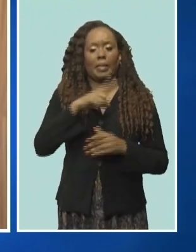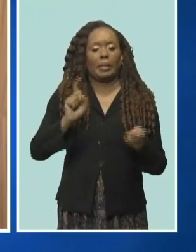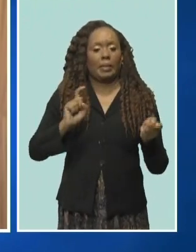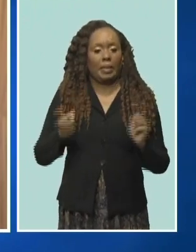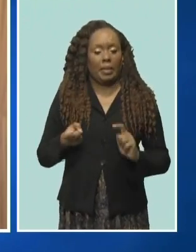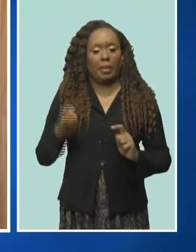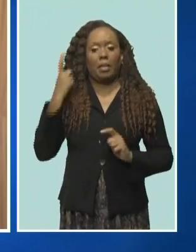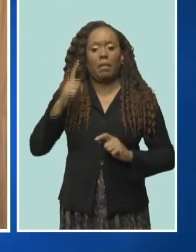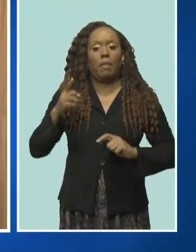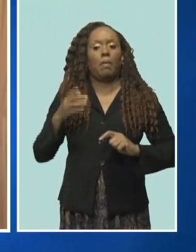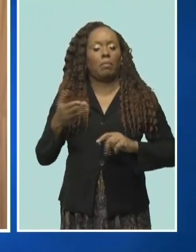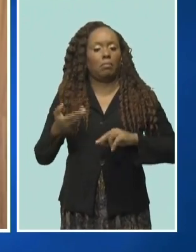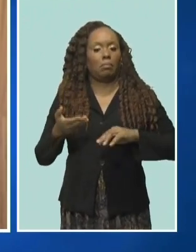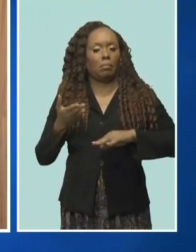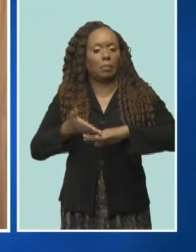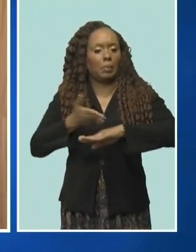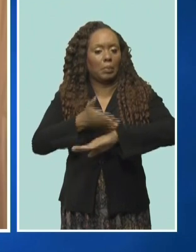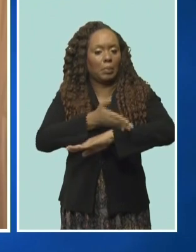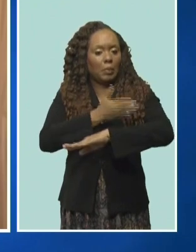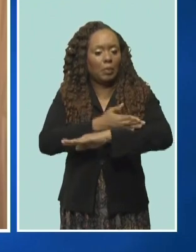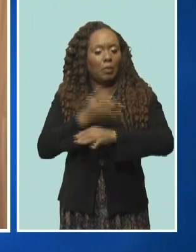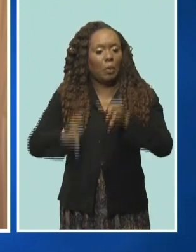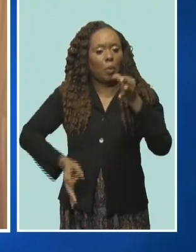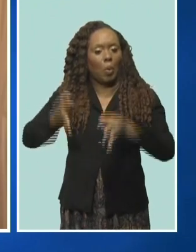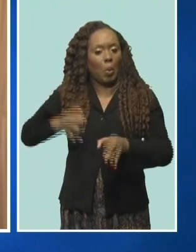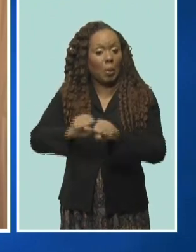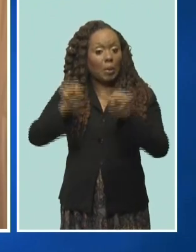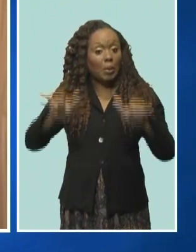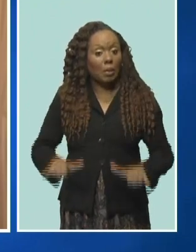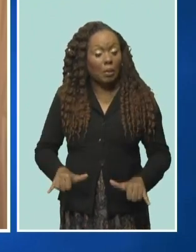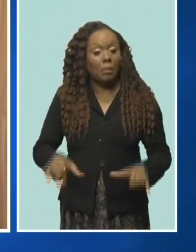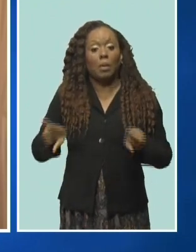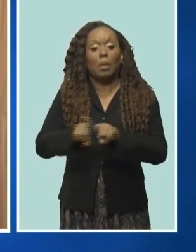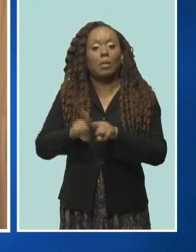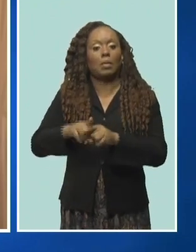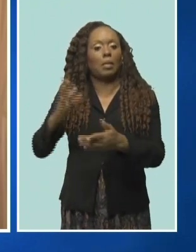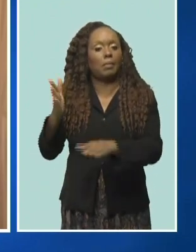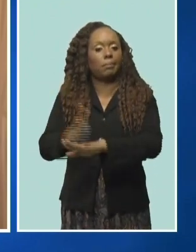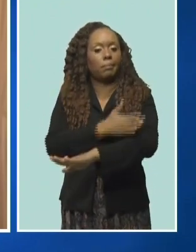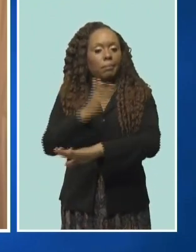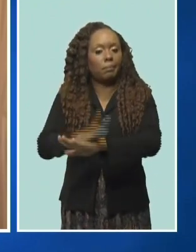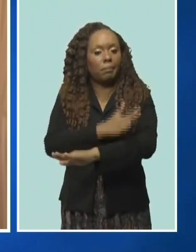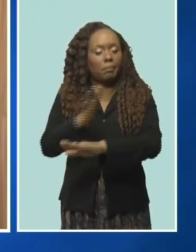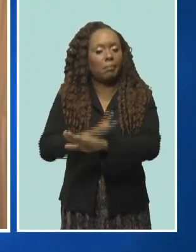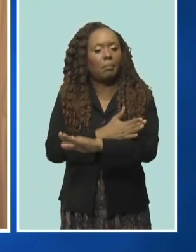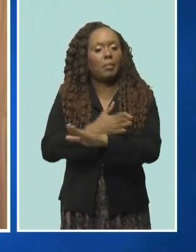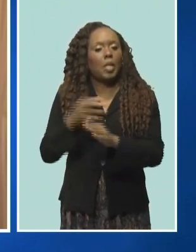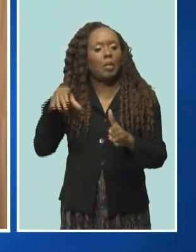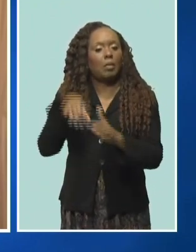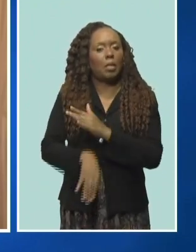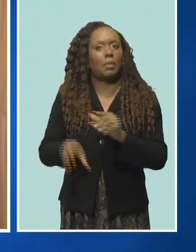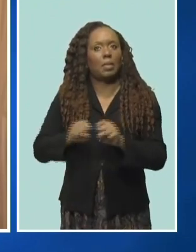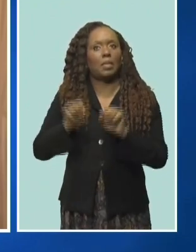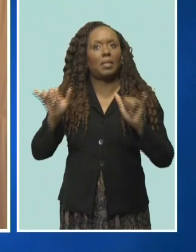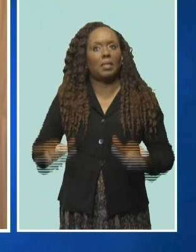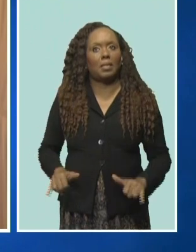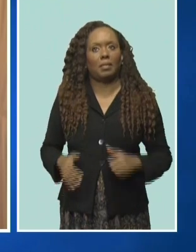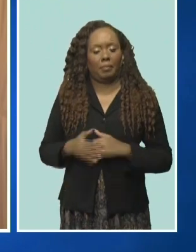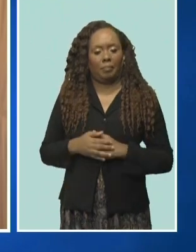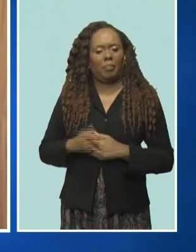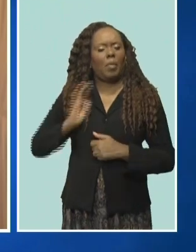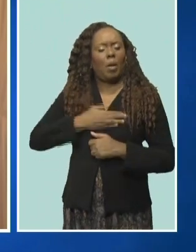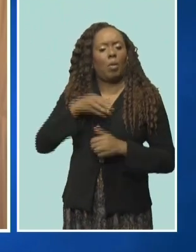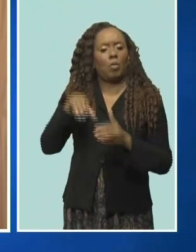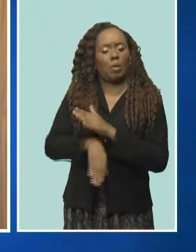increase the efficiency of our court systems and indeed to modernize our criminal justice system, which is caught in a 19th, 20th